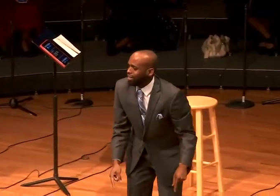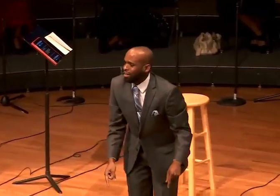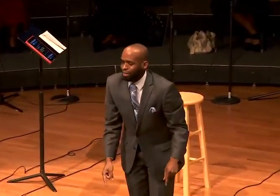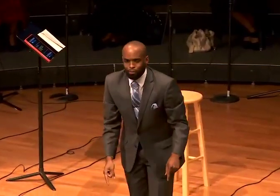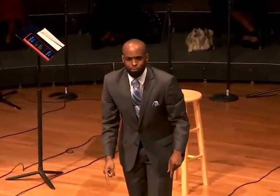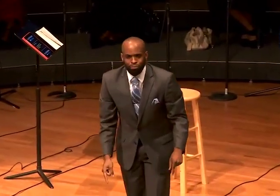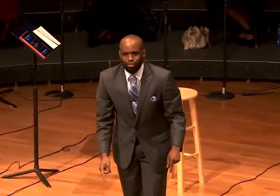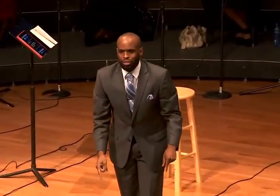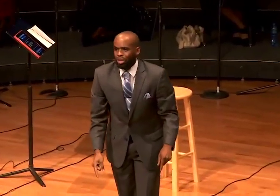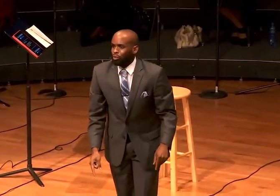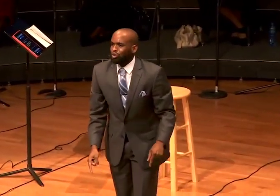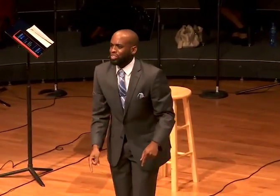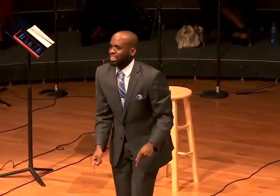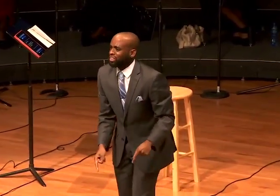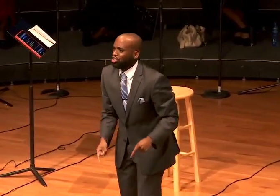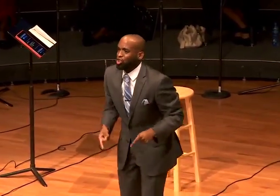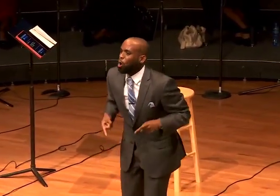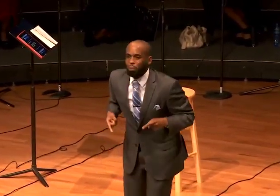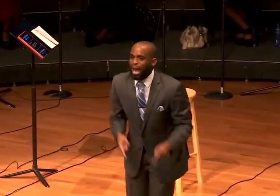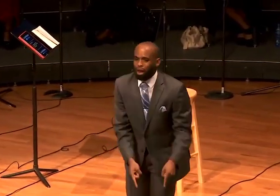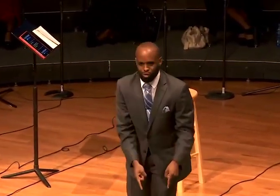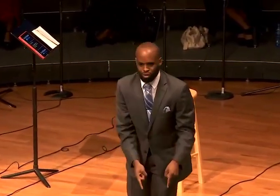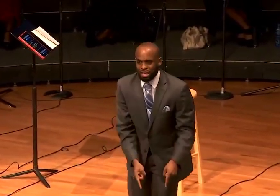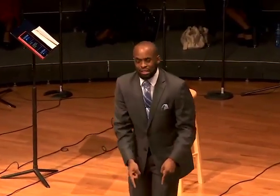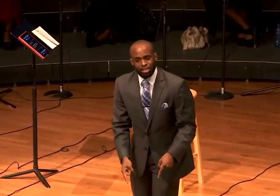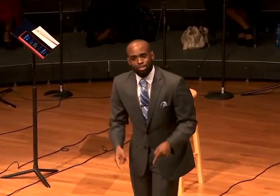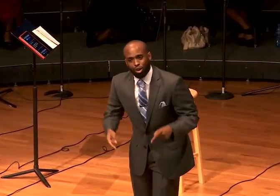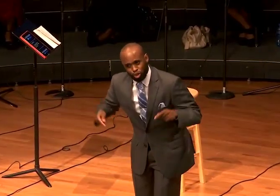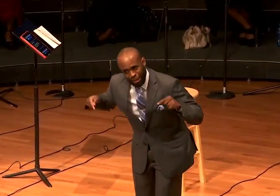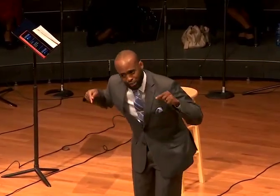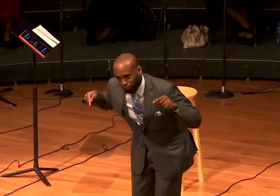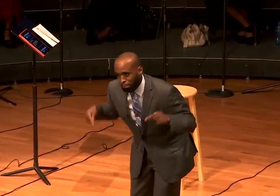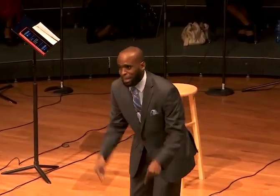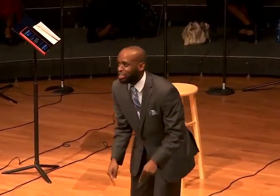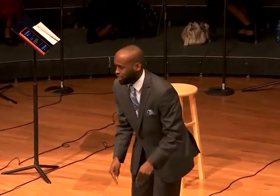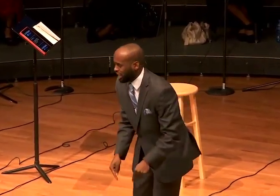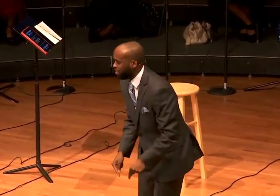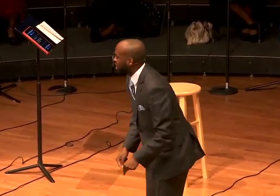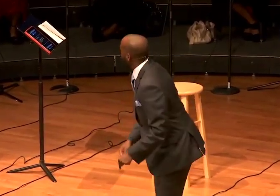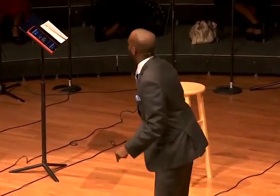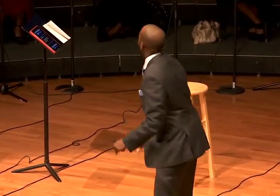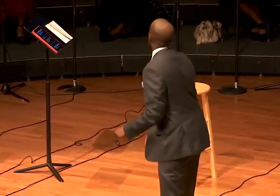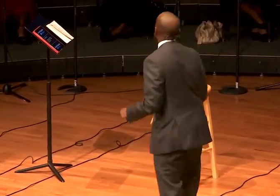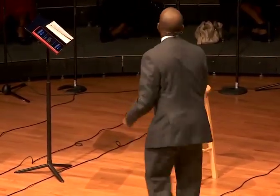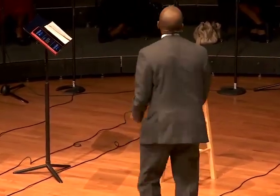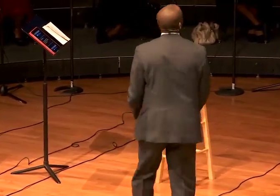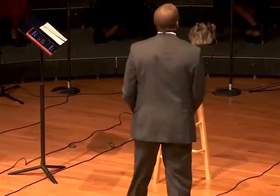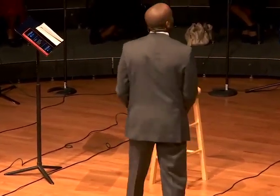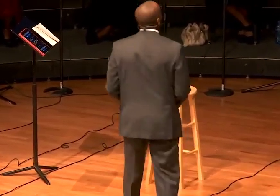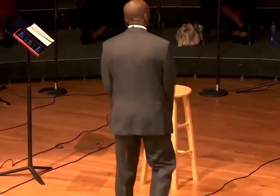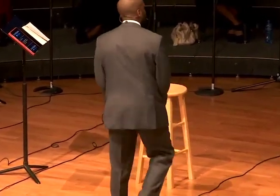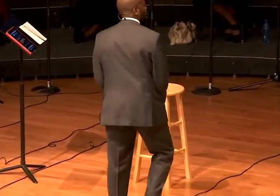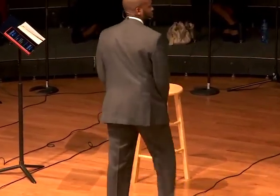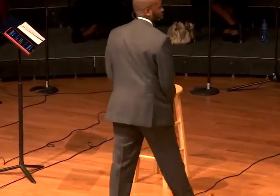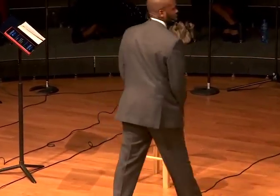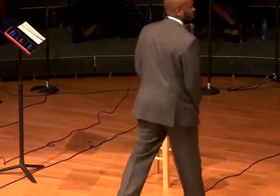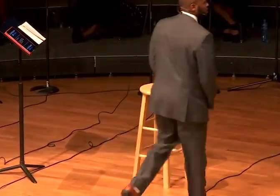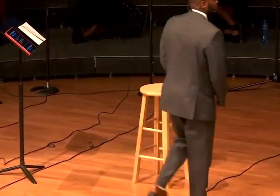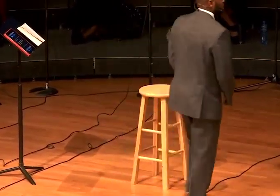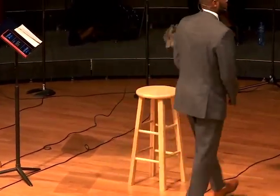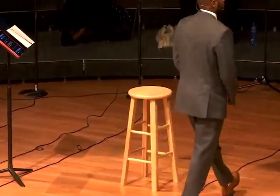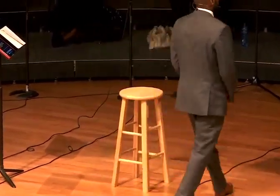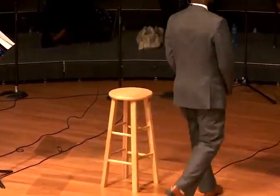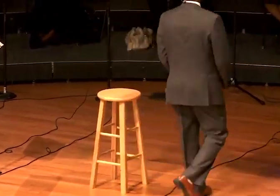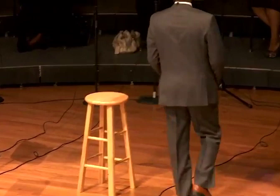are. We'll see that there's no power, there's no transformation, there is really no truth.